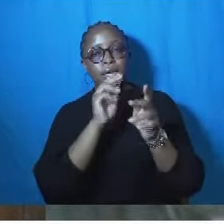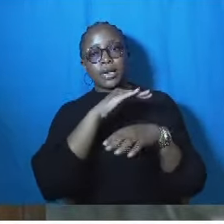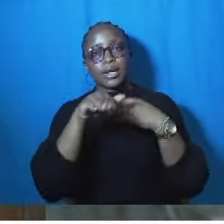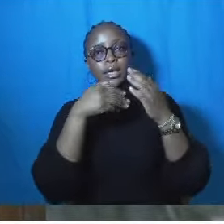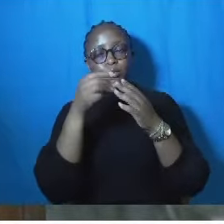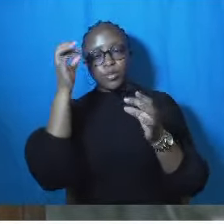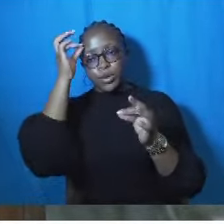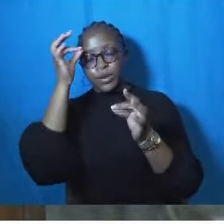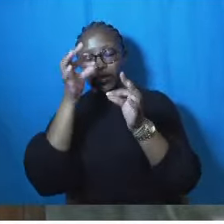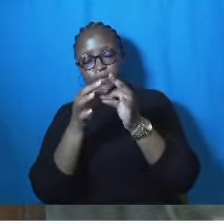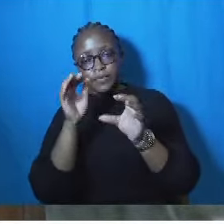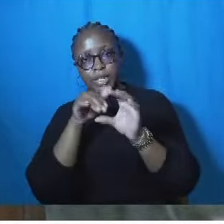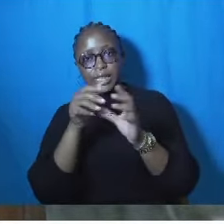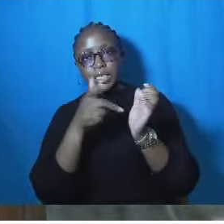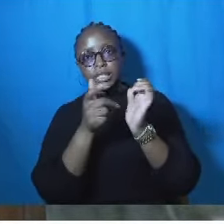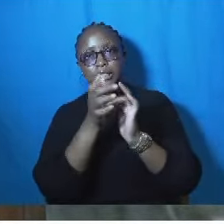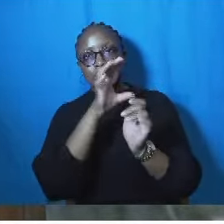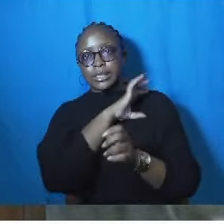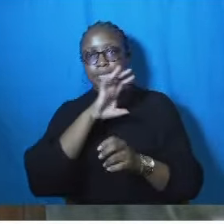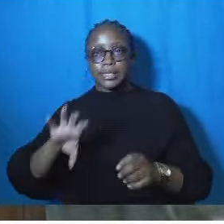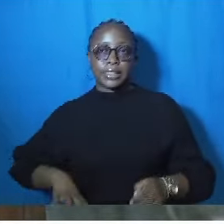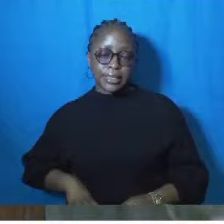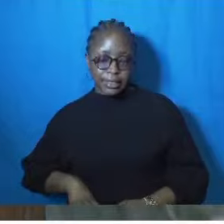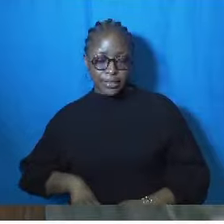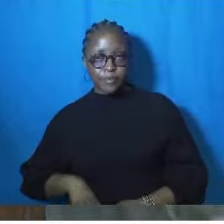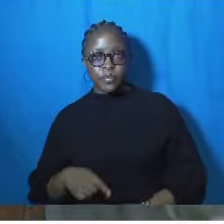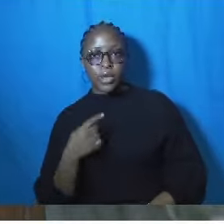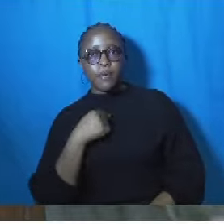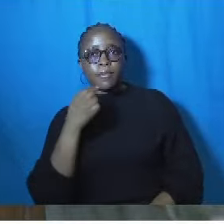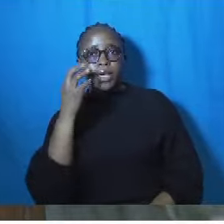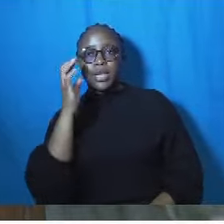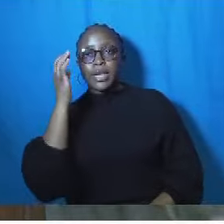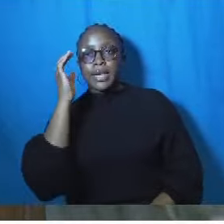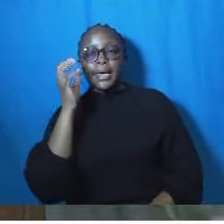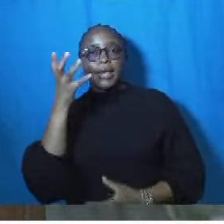I hope that doesn't come as a shock to some of us.